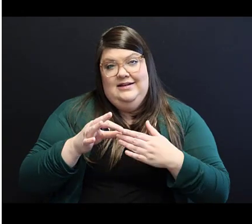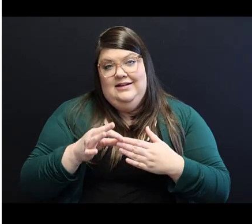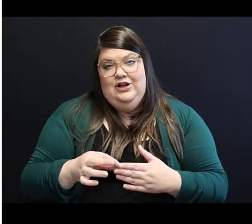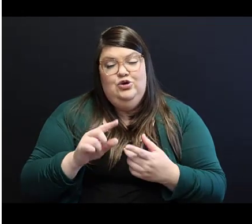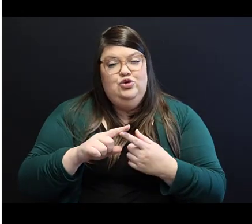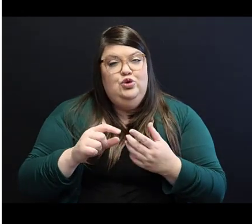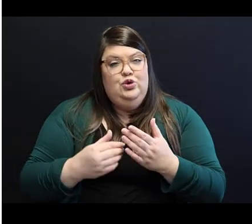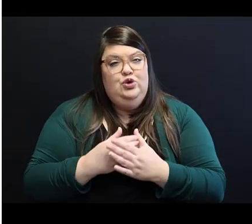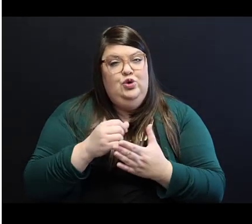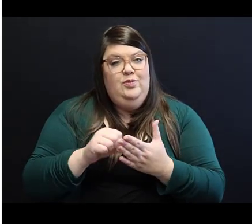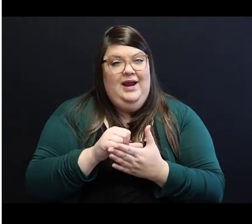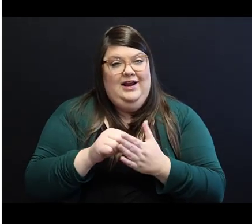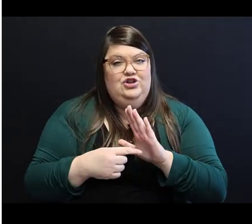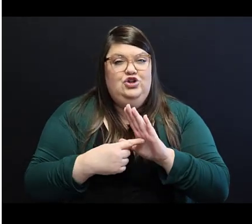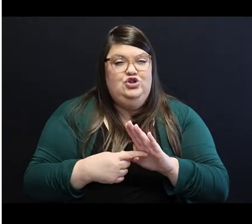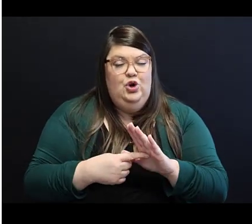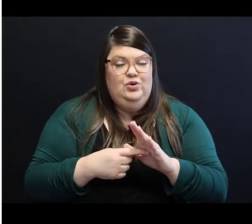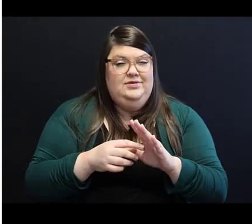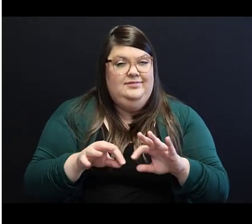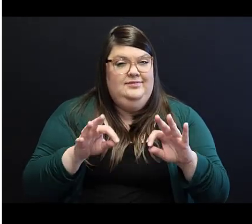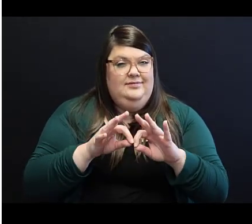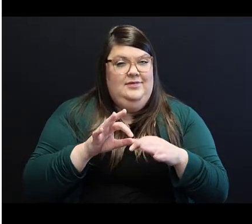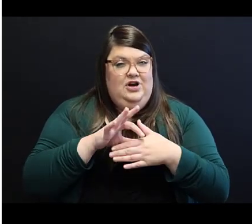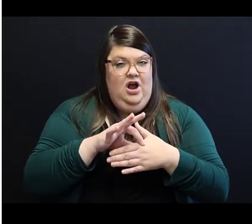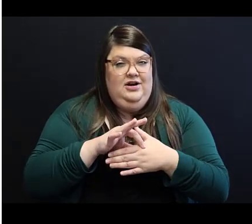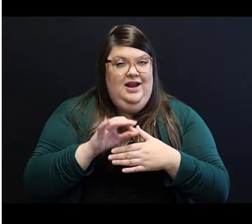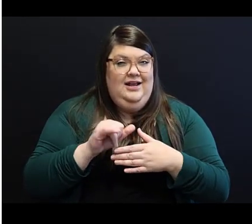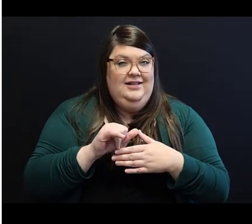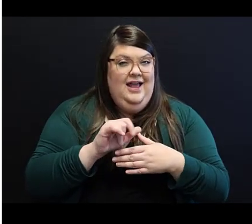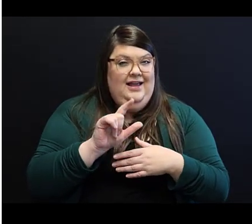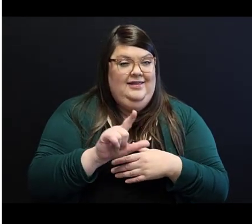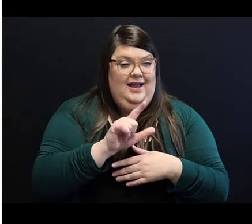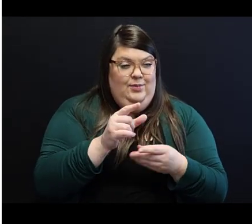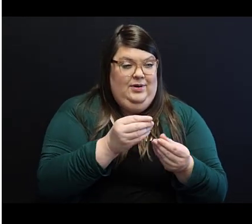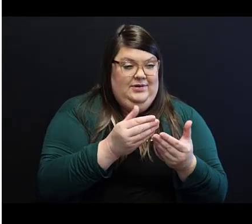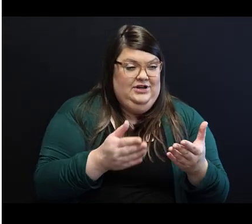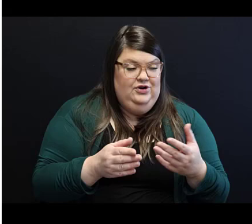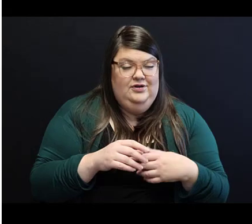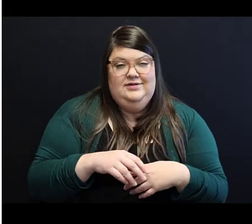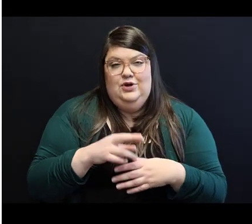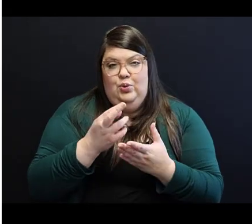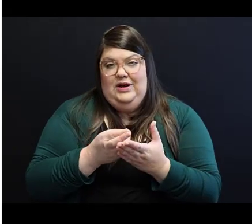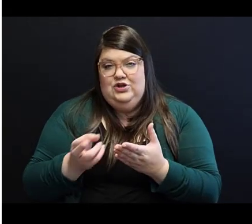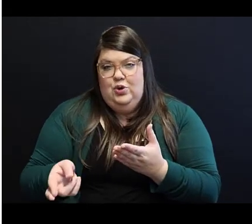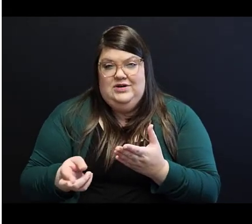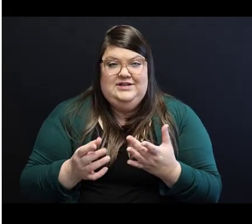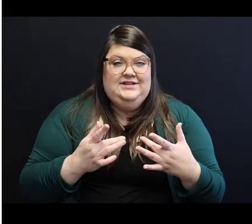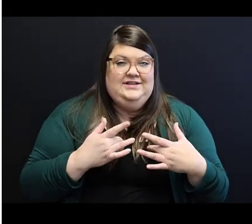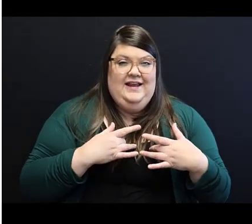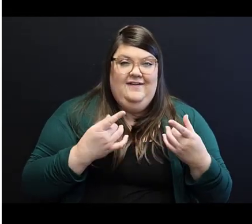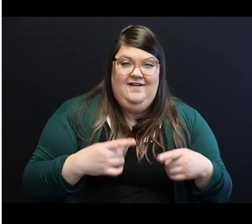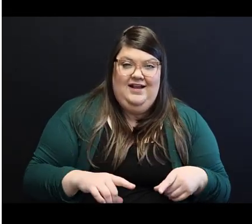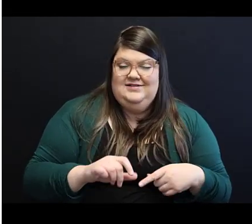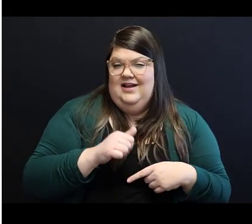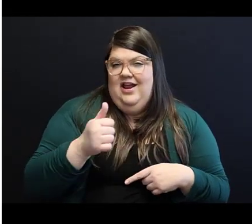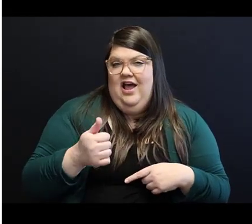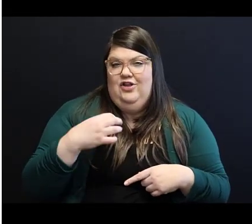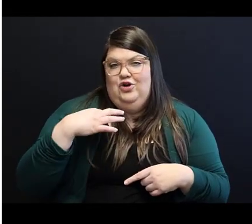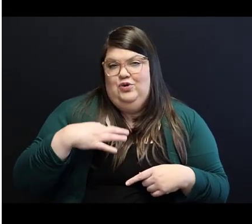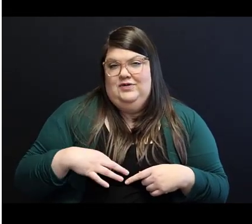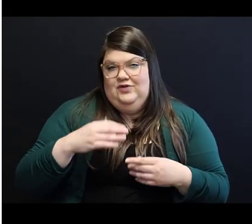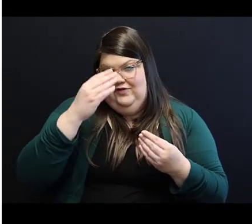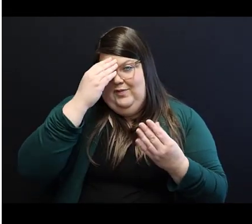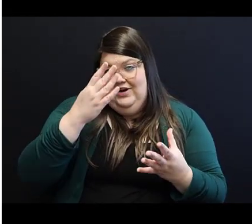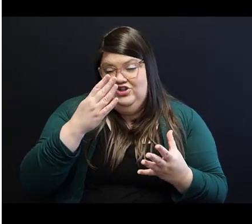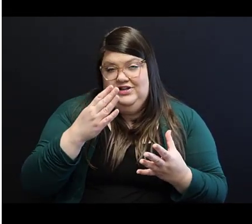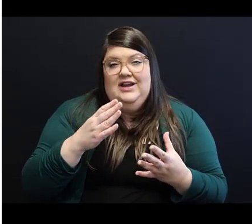content such as notable library materials, resources, events, and other useful information,